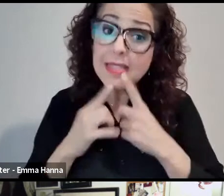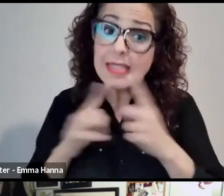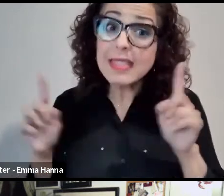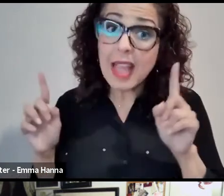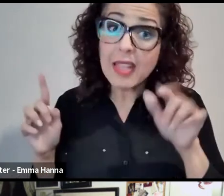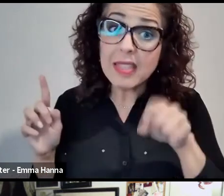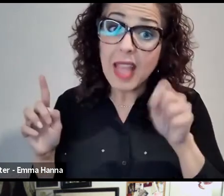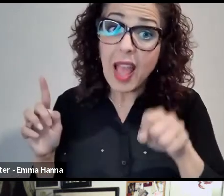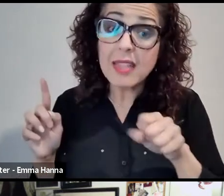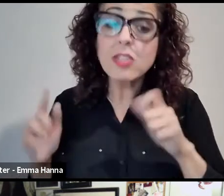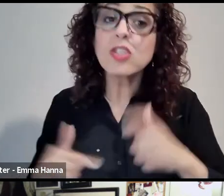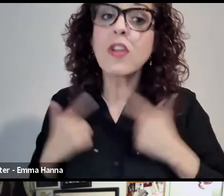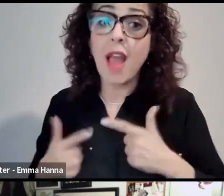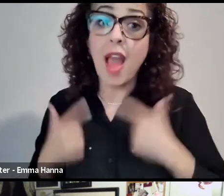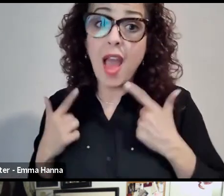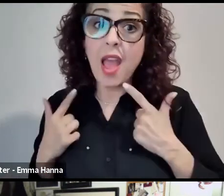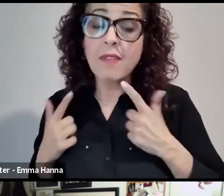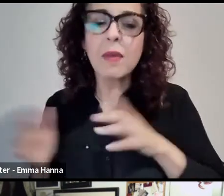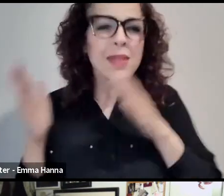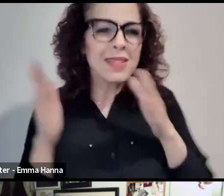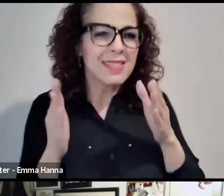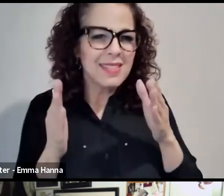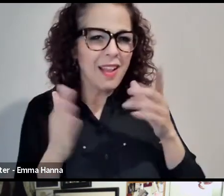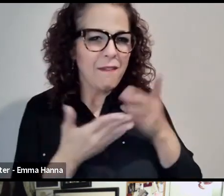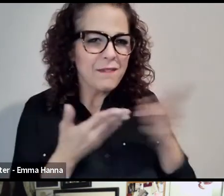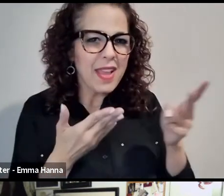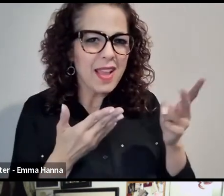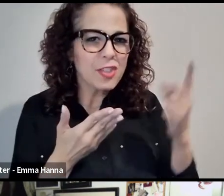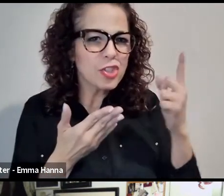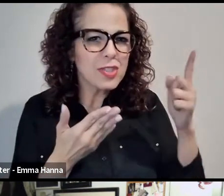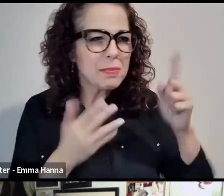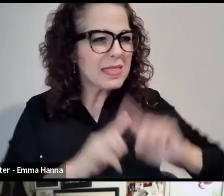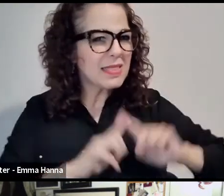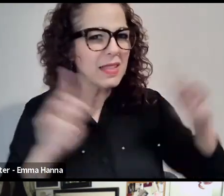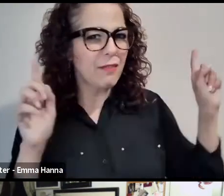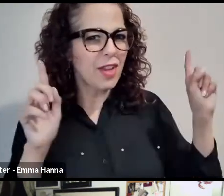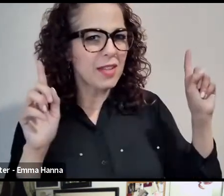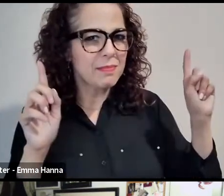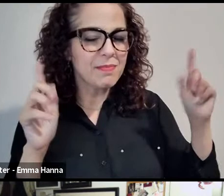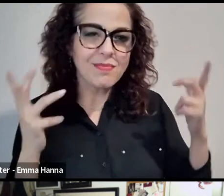but a failure in that it should have been something else. And